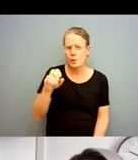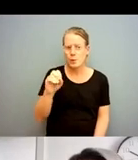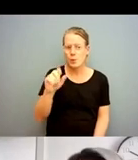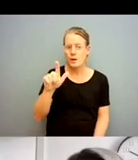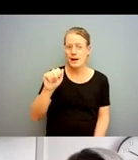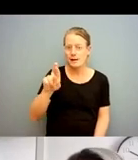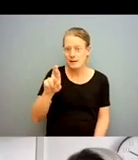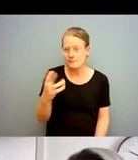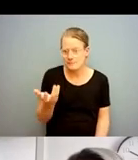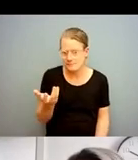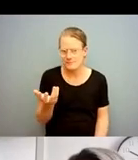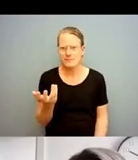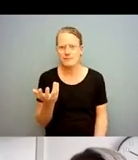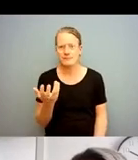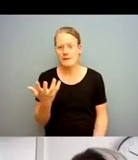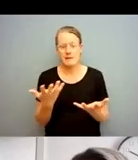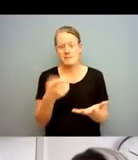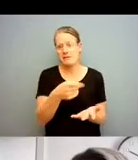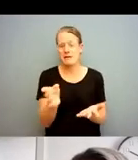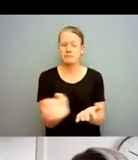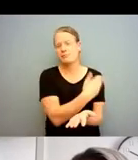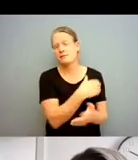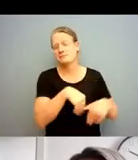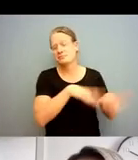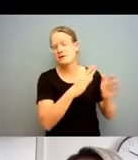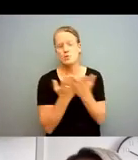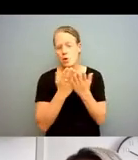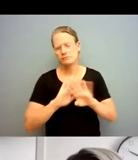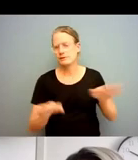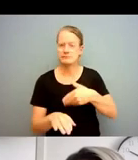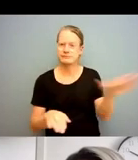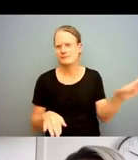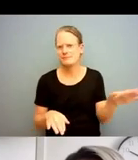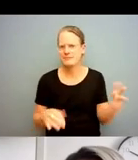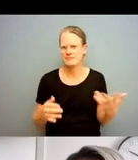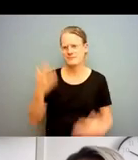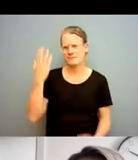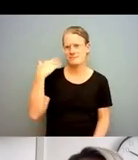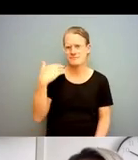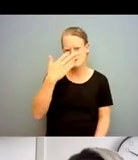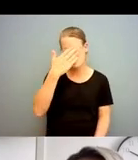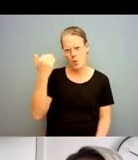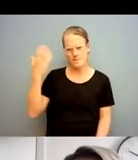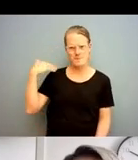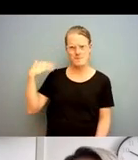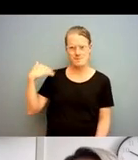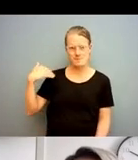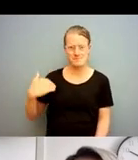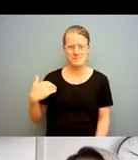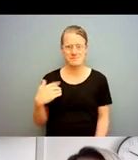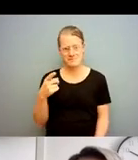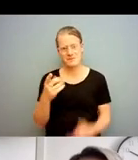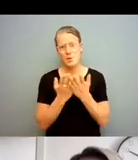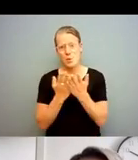this summer, a young woman with bipolar disorder was almost kicked out of